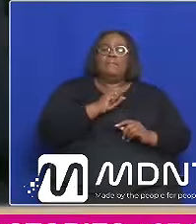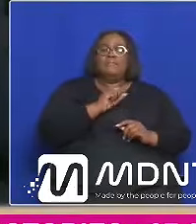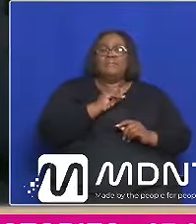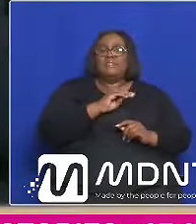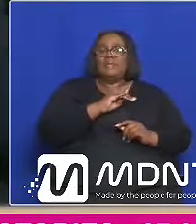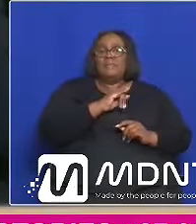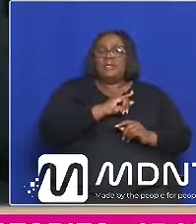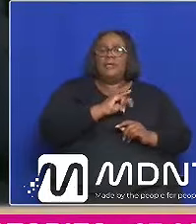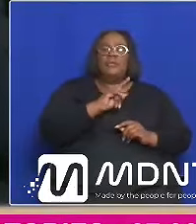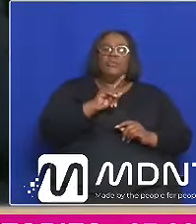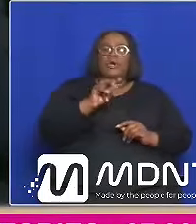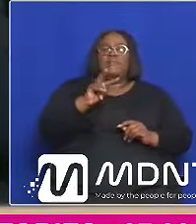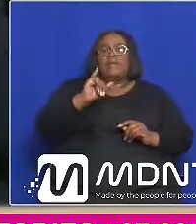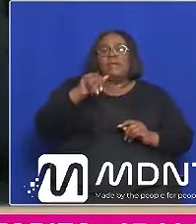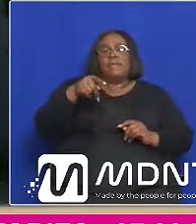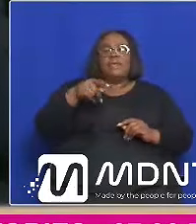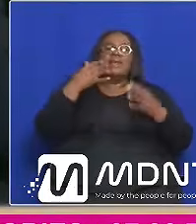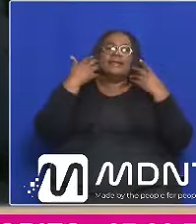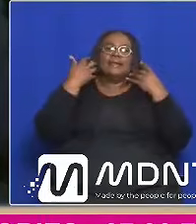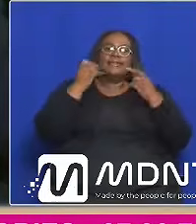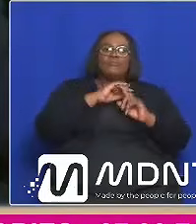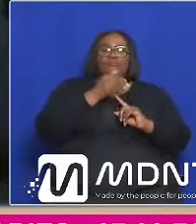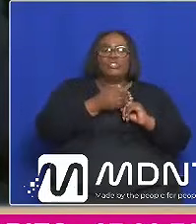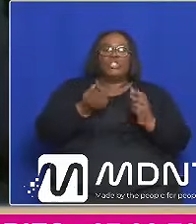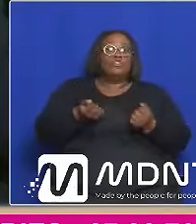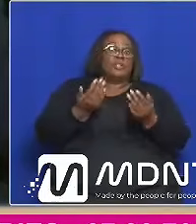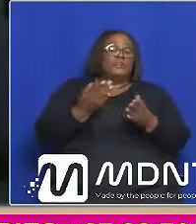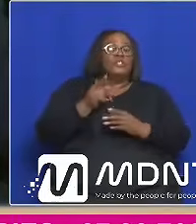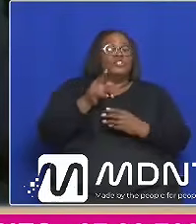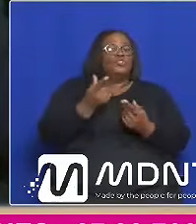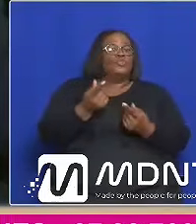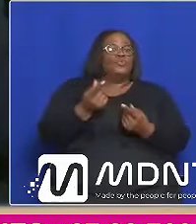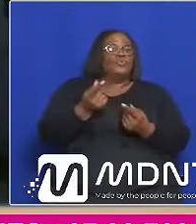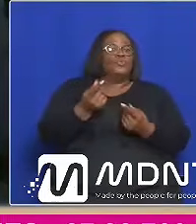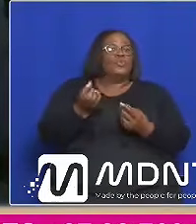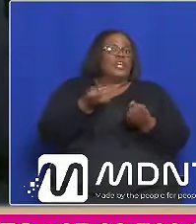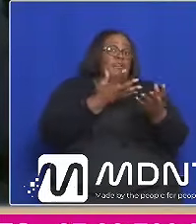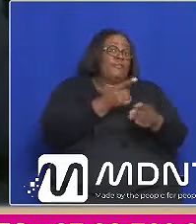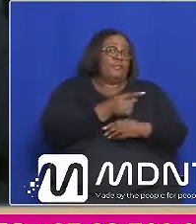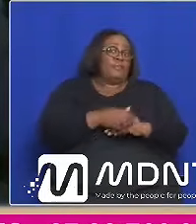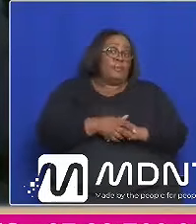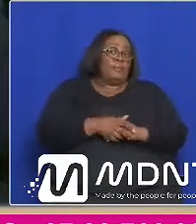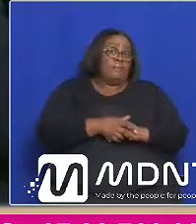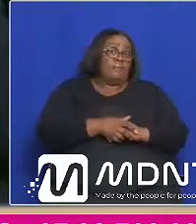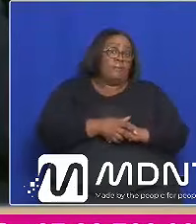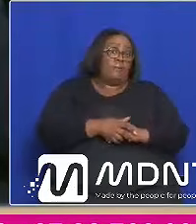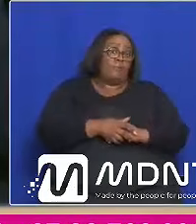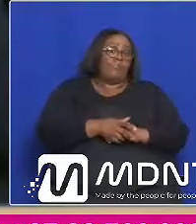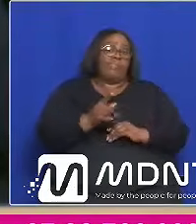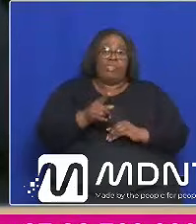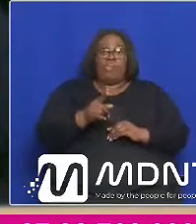the protection services that you provided to him. Are you prepared to accept